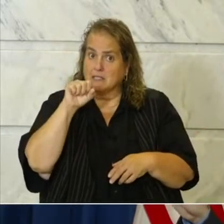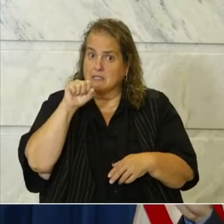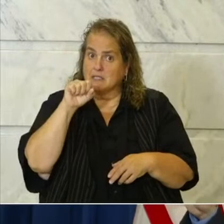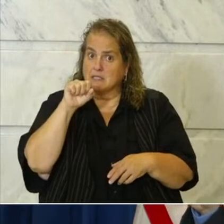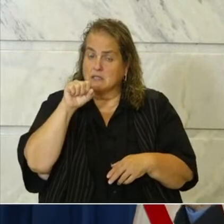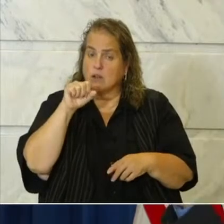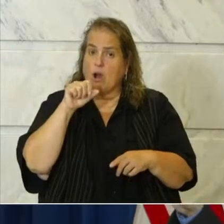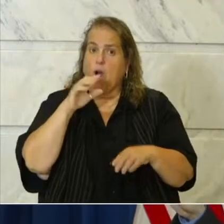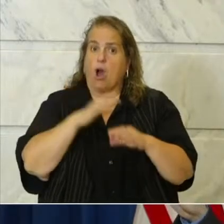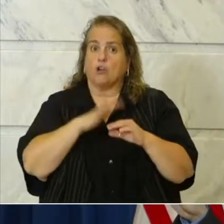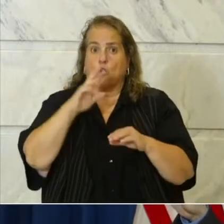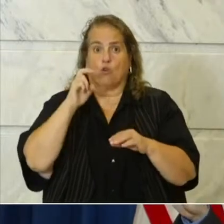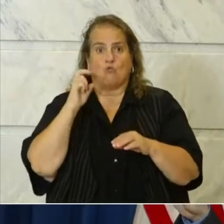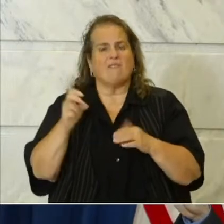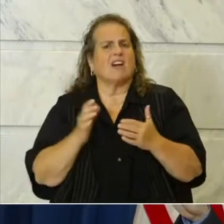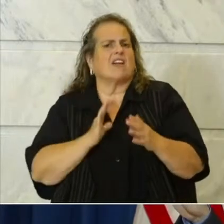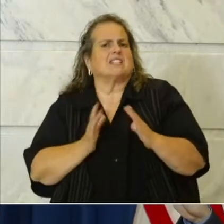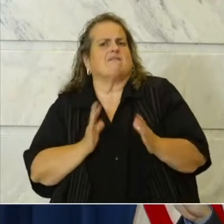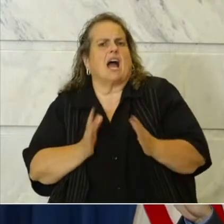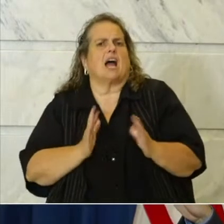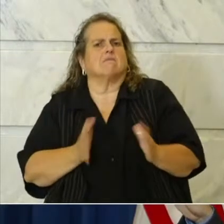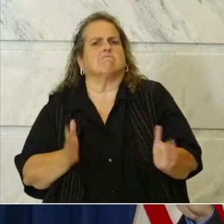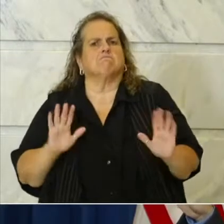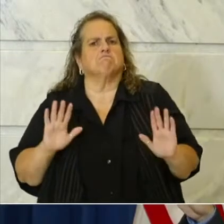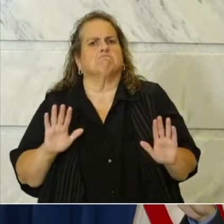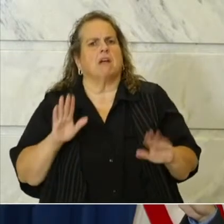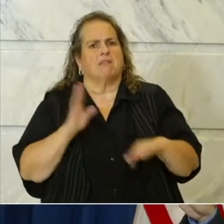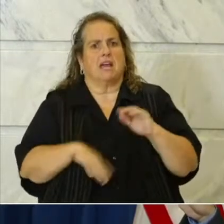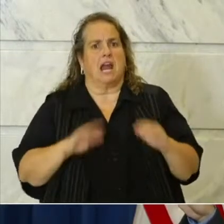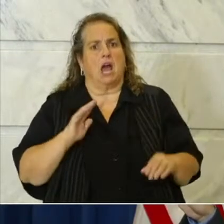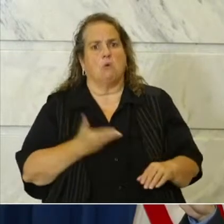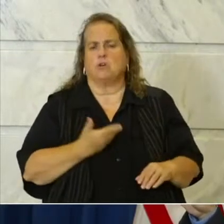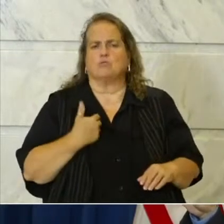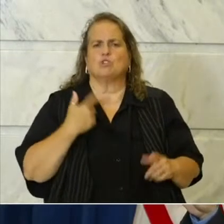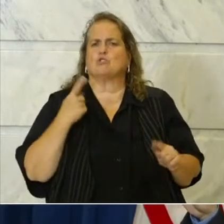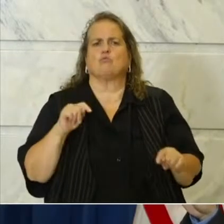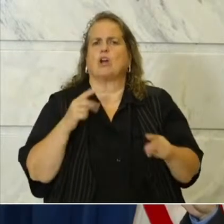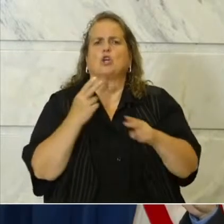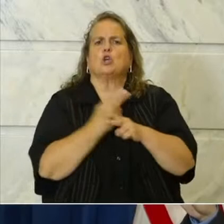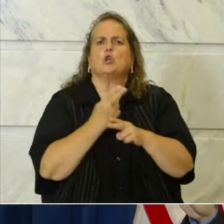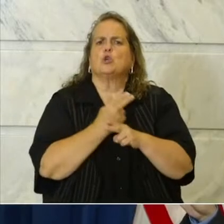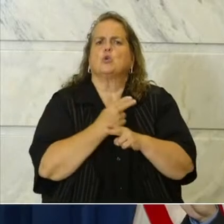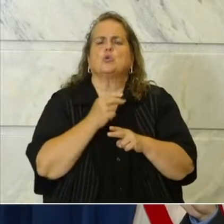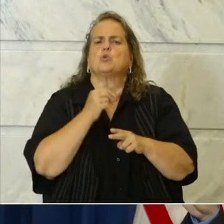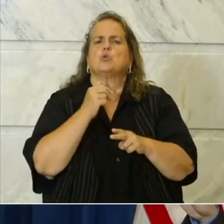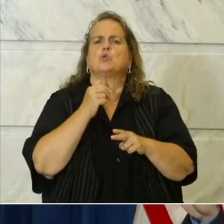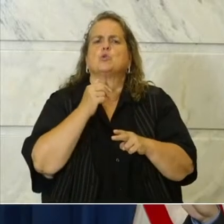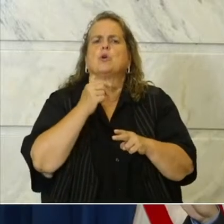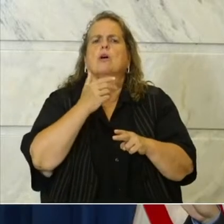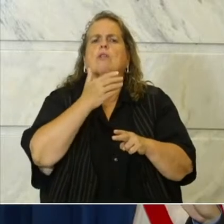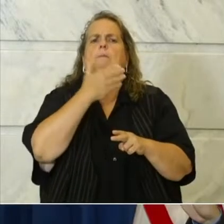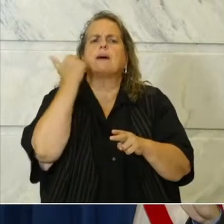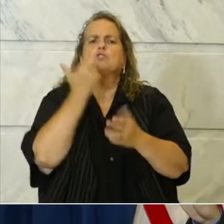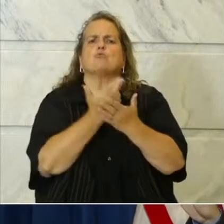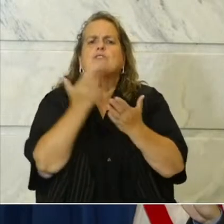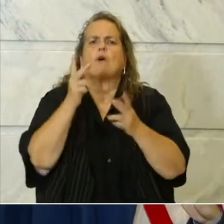a resource that was easy for people to go to. And what a challenge it would be if we had to calculate other states' positivity